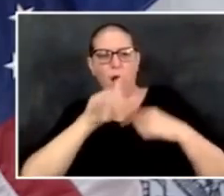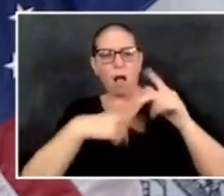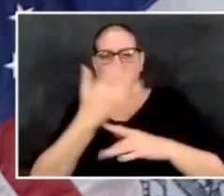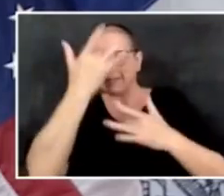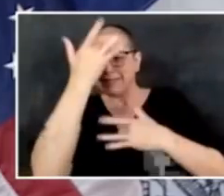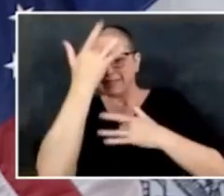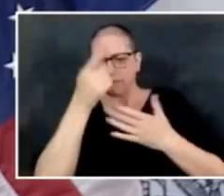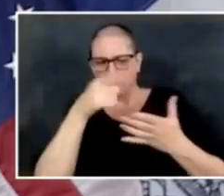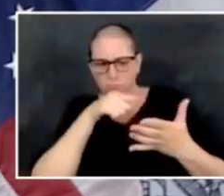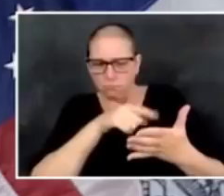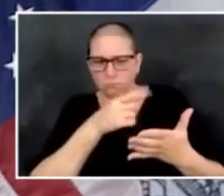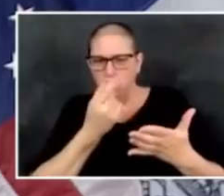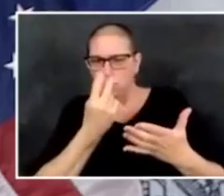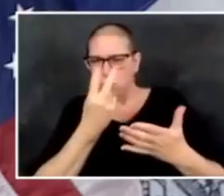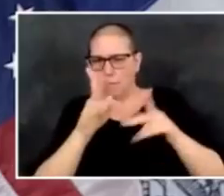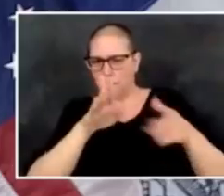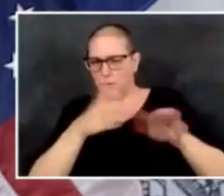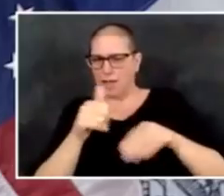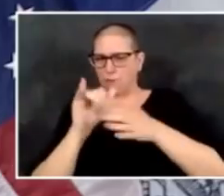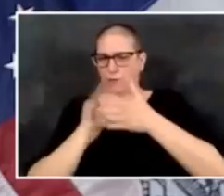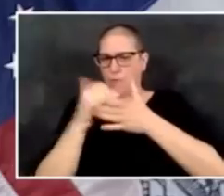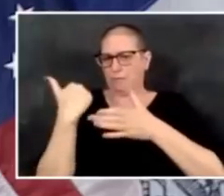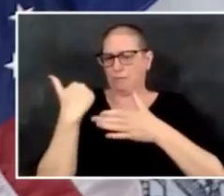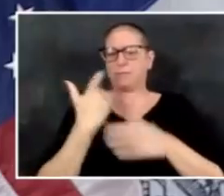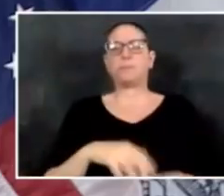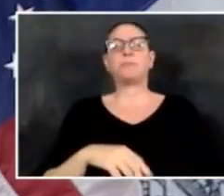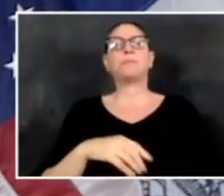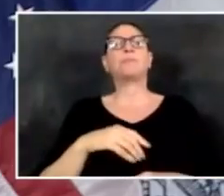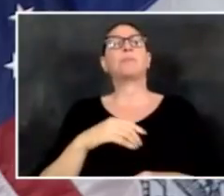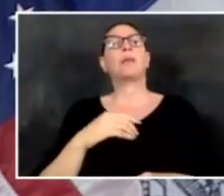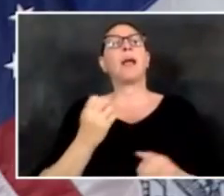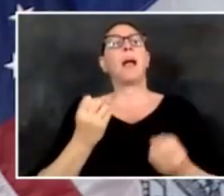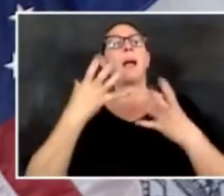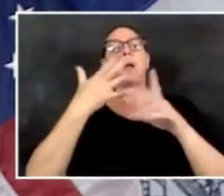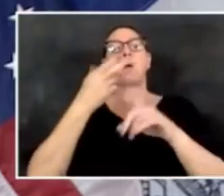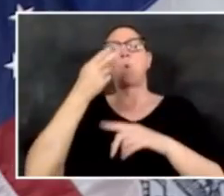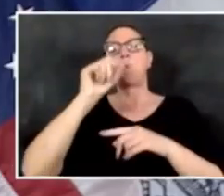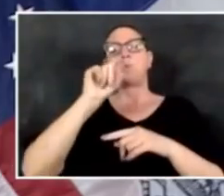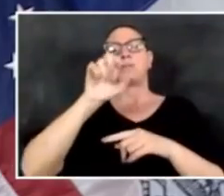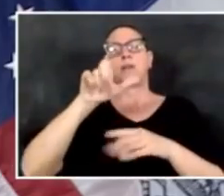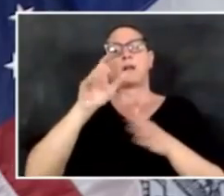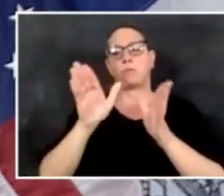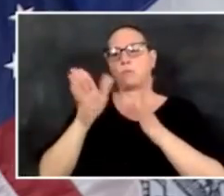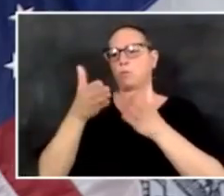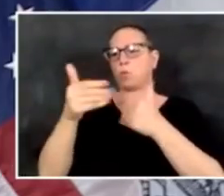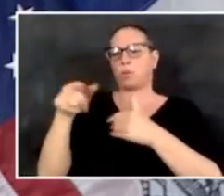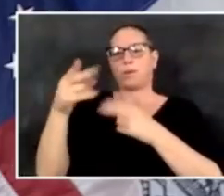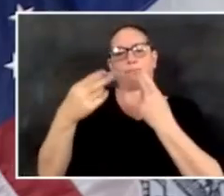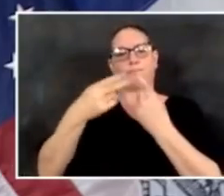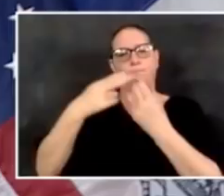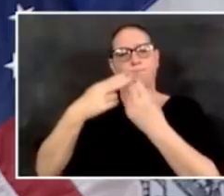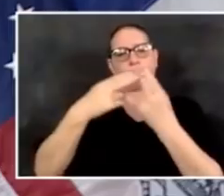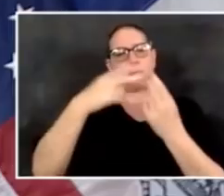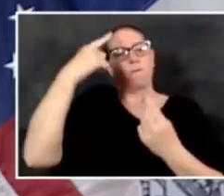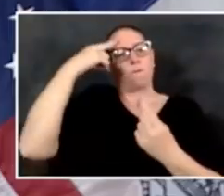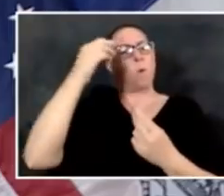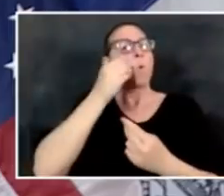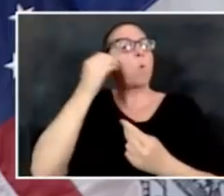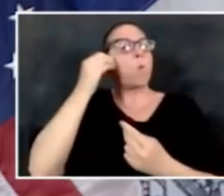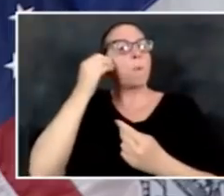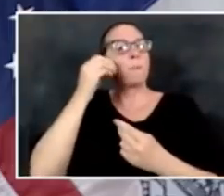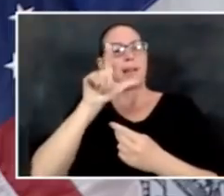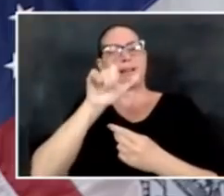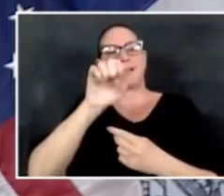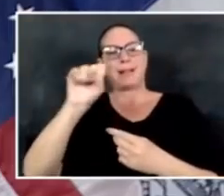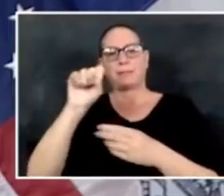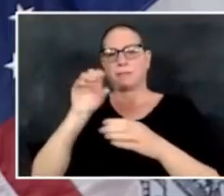hotel rooms have been secured for the homeless and how many of those would be accessible to people found on the subways?